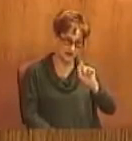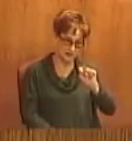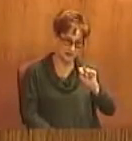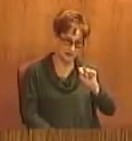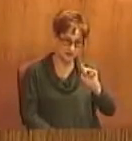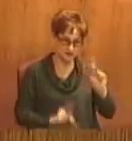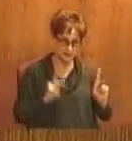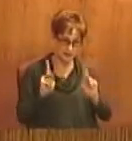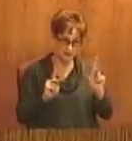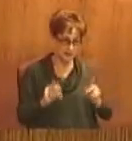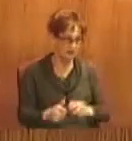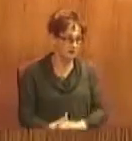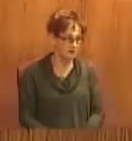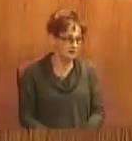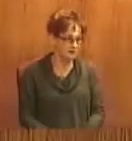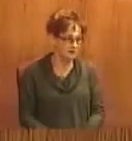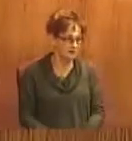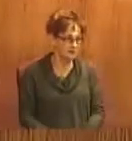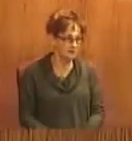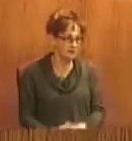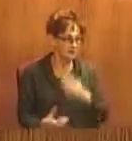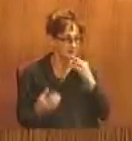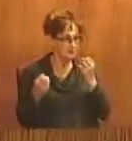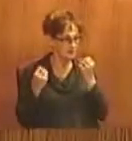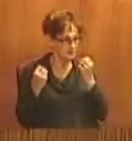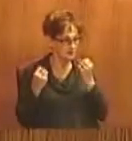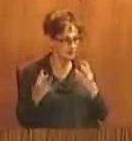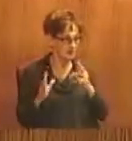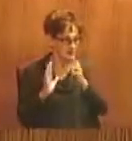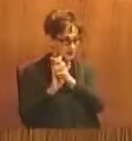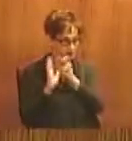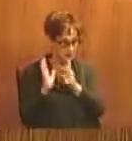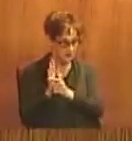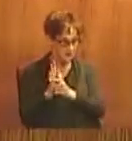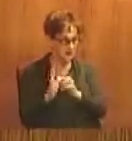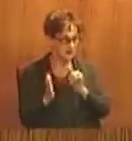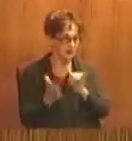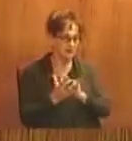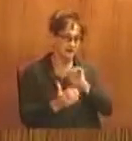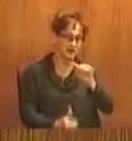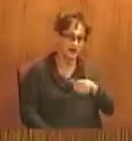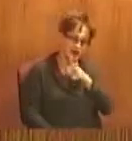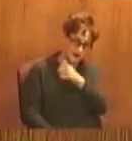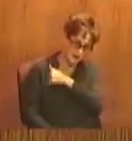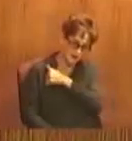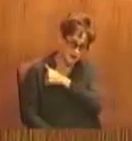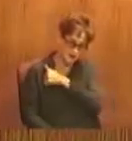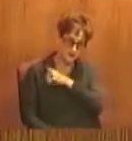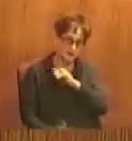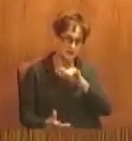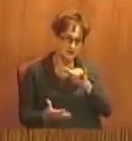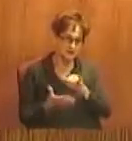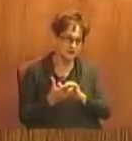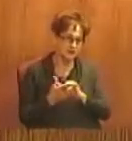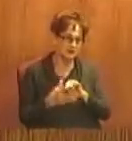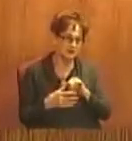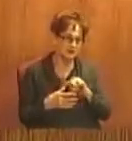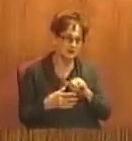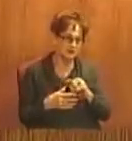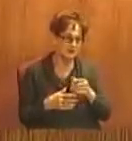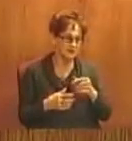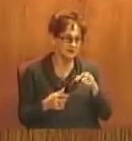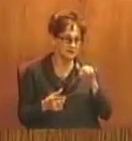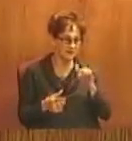And these many of these laws have not been, and the attitudes that accompany this of